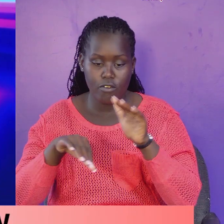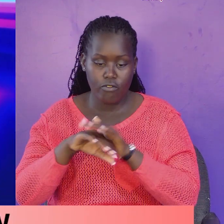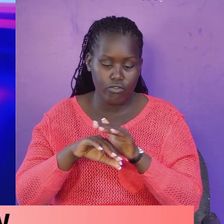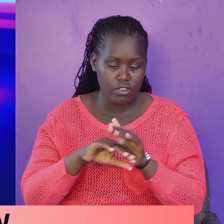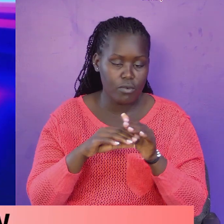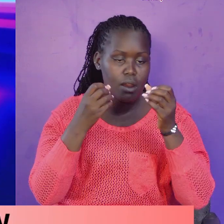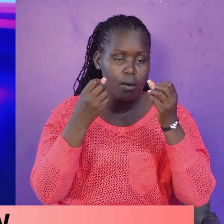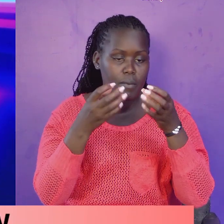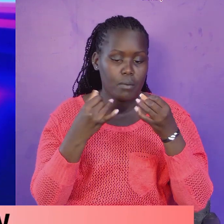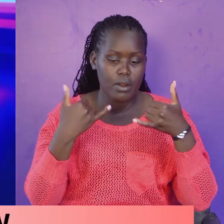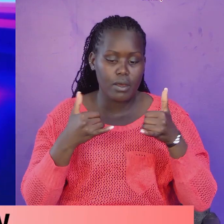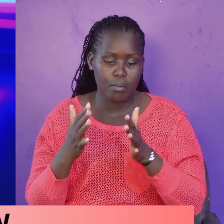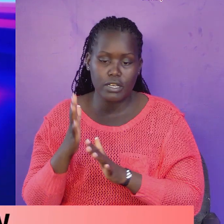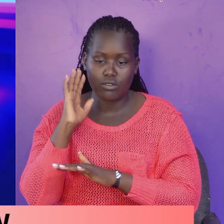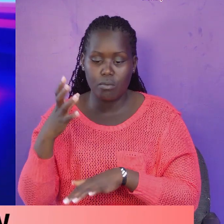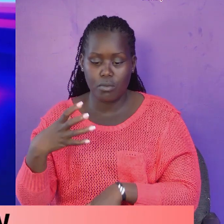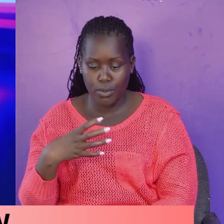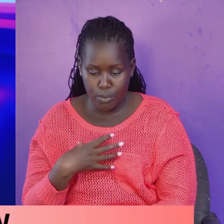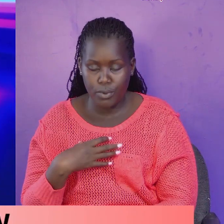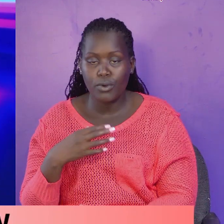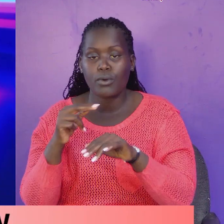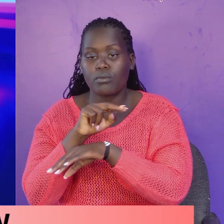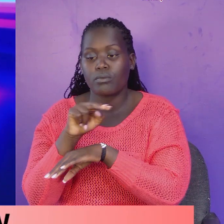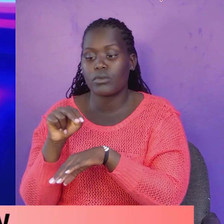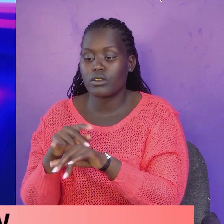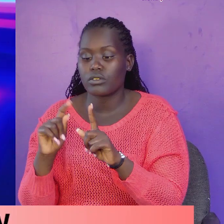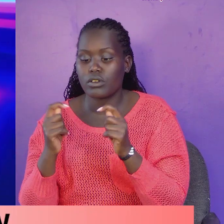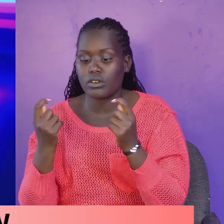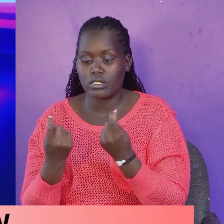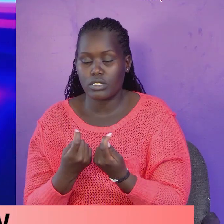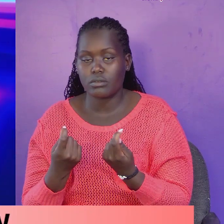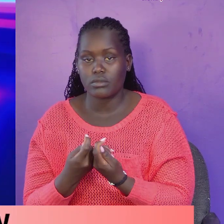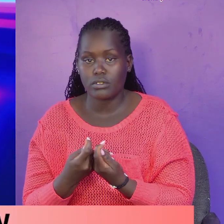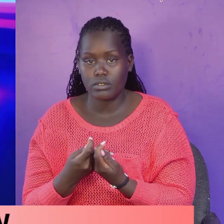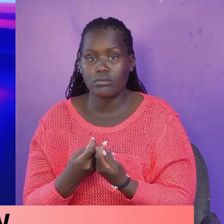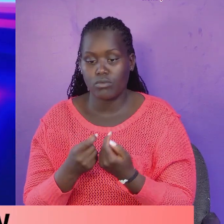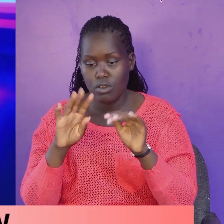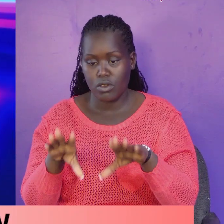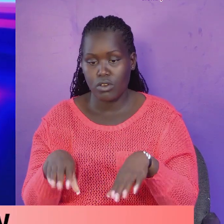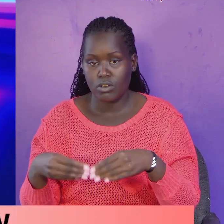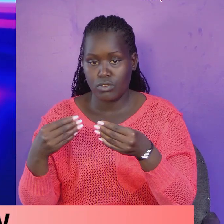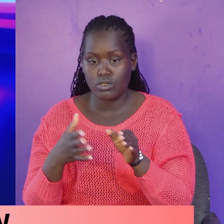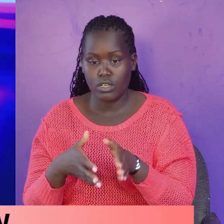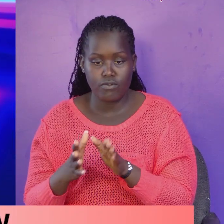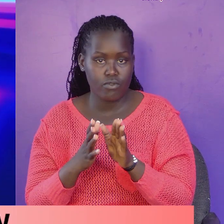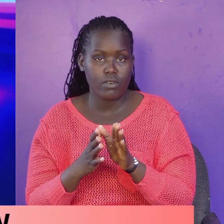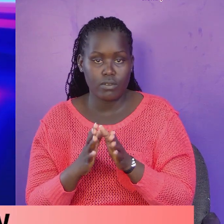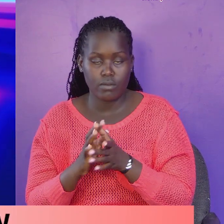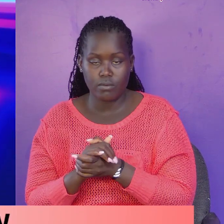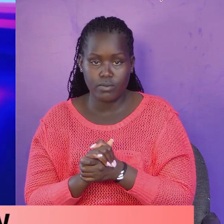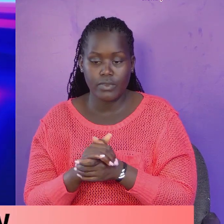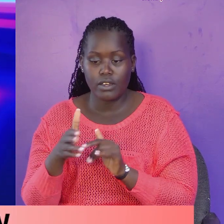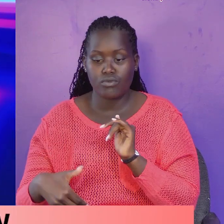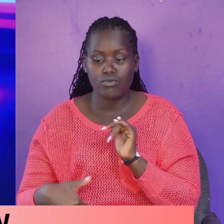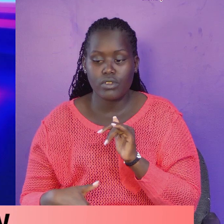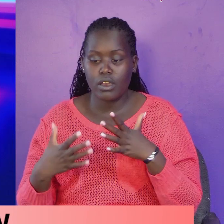be retiring from their national teams and just to give way to the